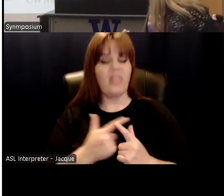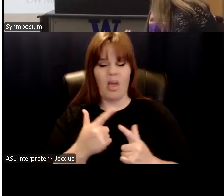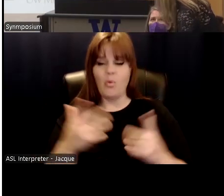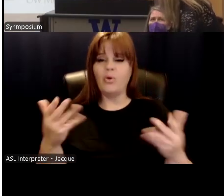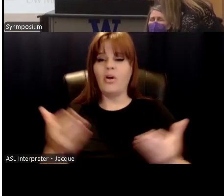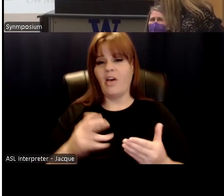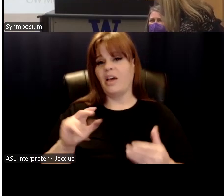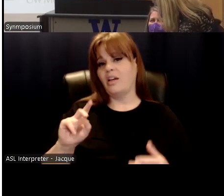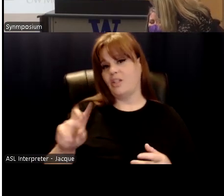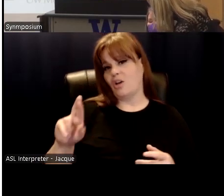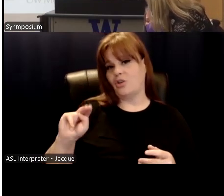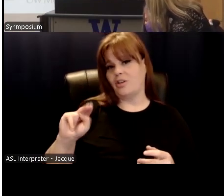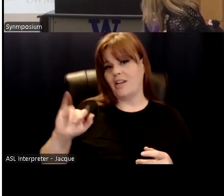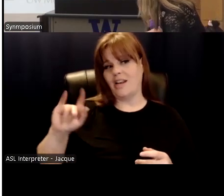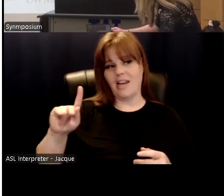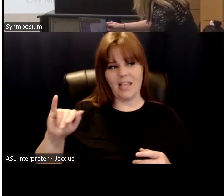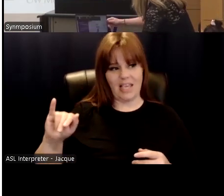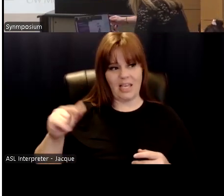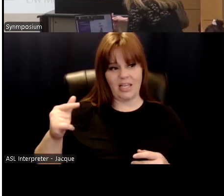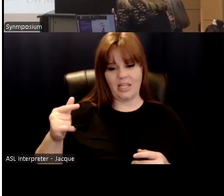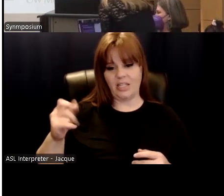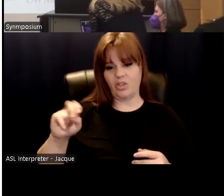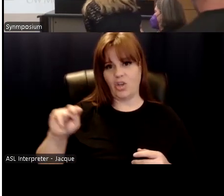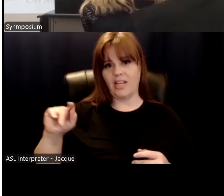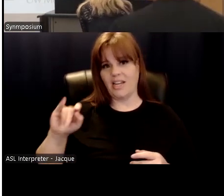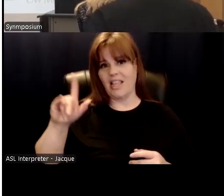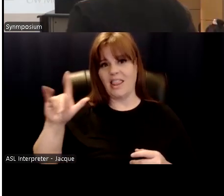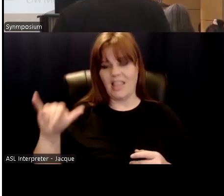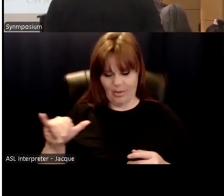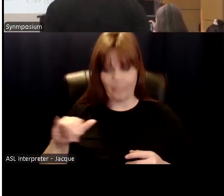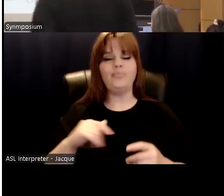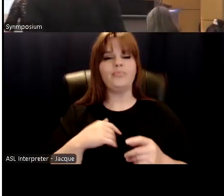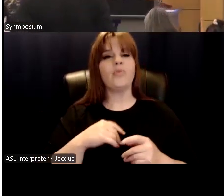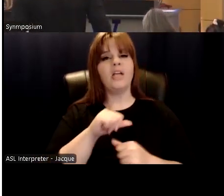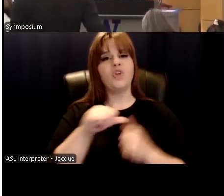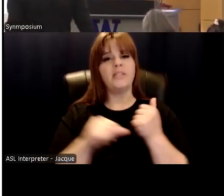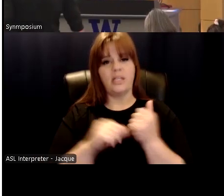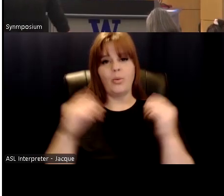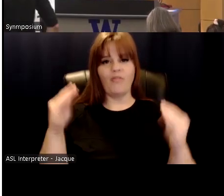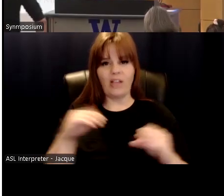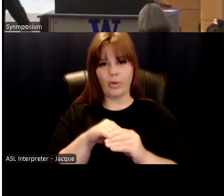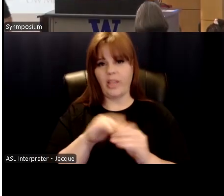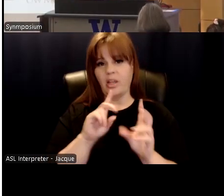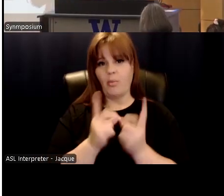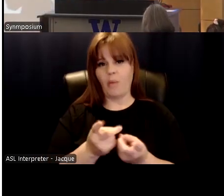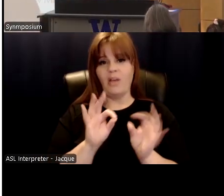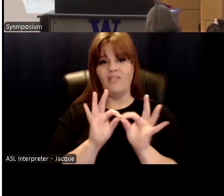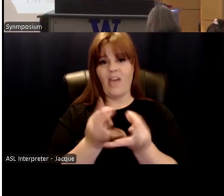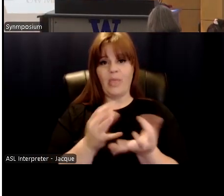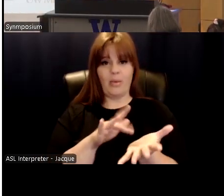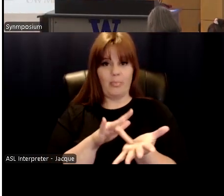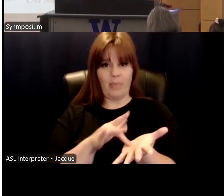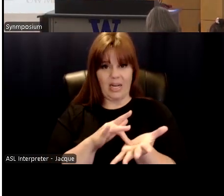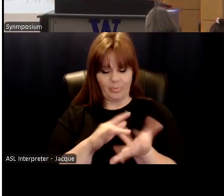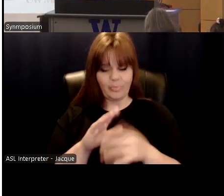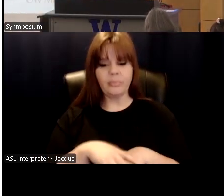Nikki Gentili. Dr. Gentili is an assistant professor in the Department of Family Medicine and